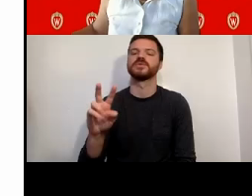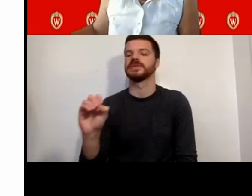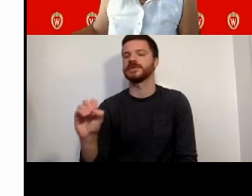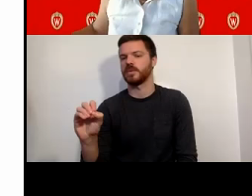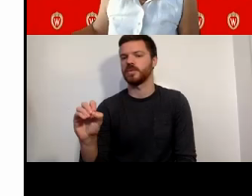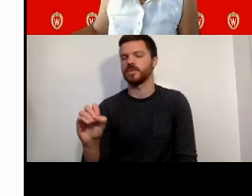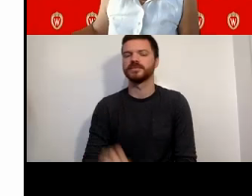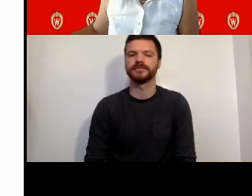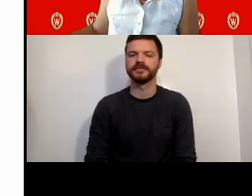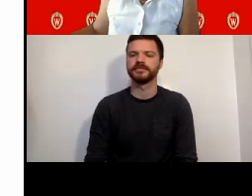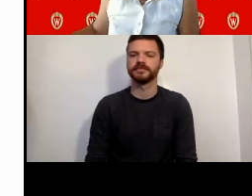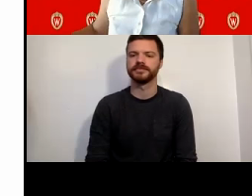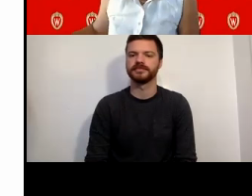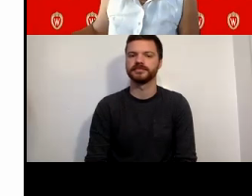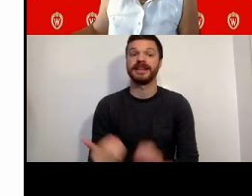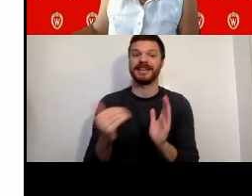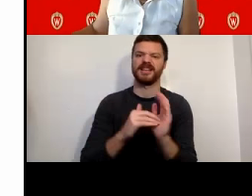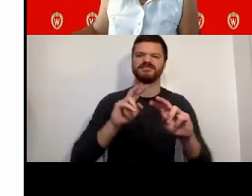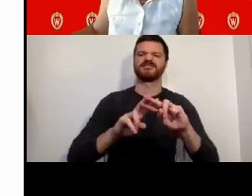ICTR_DI20. Again, hashtag